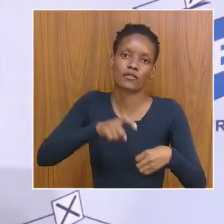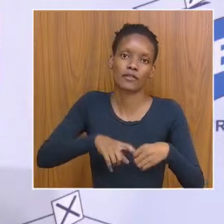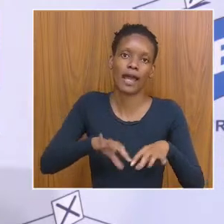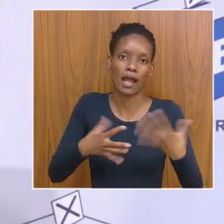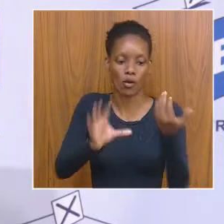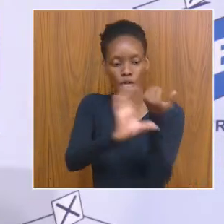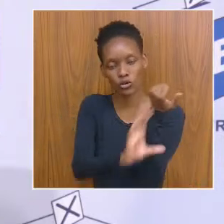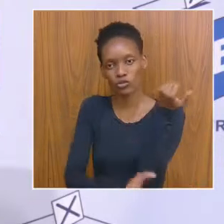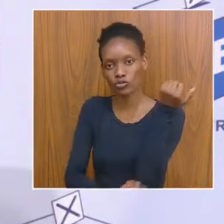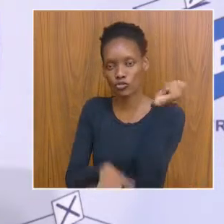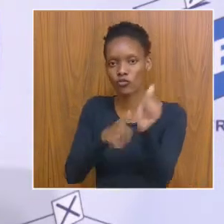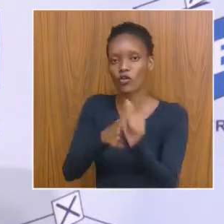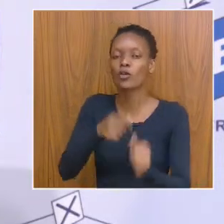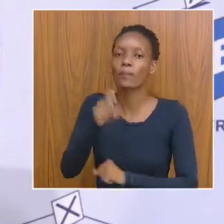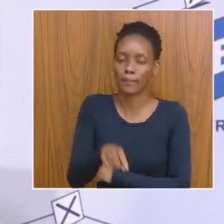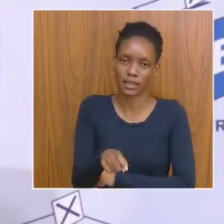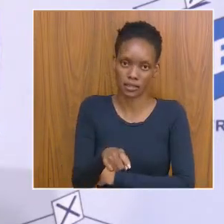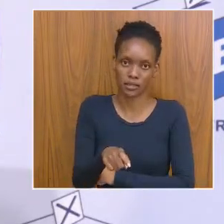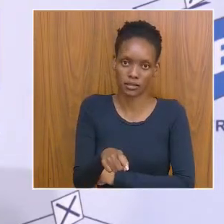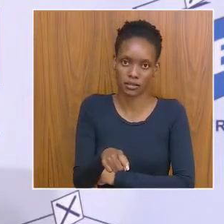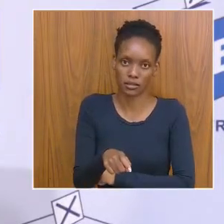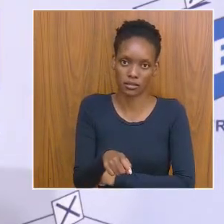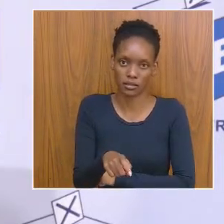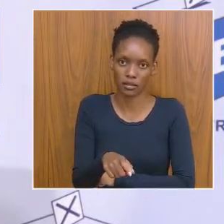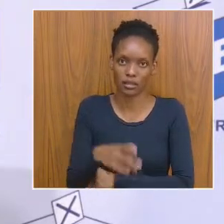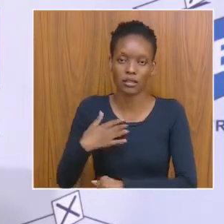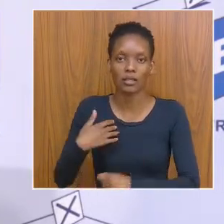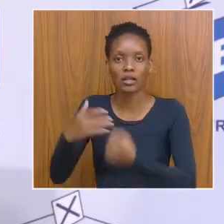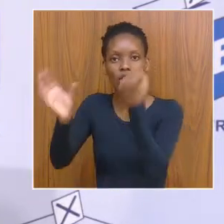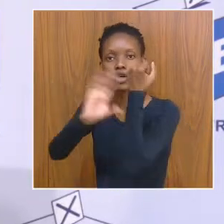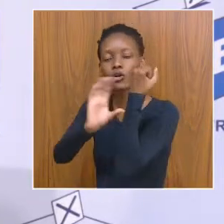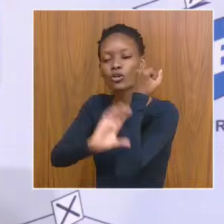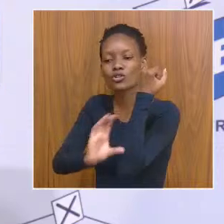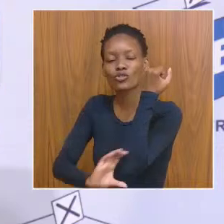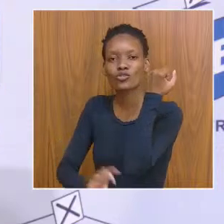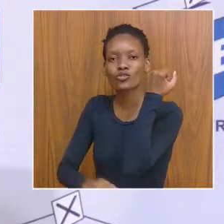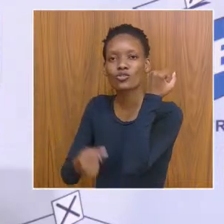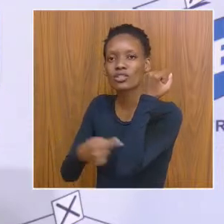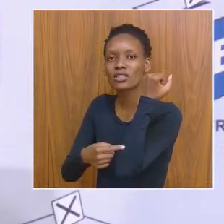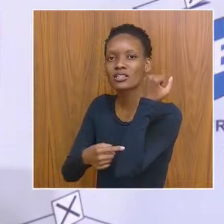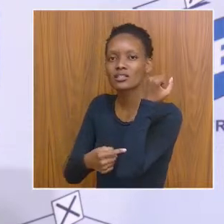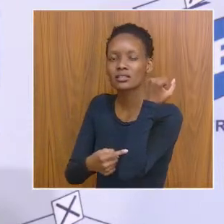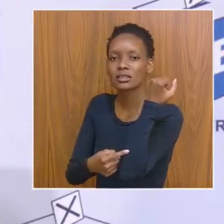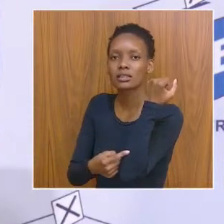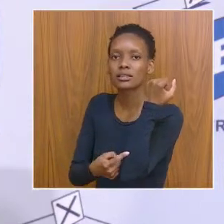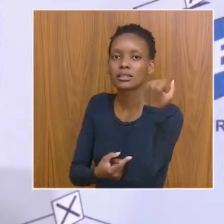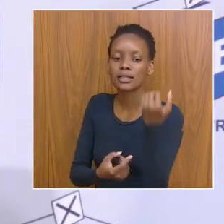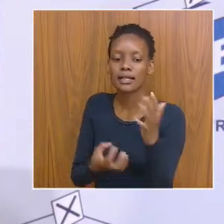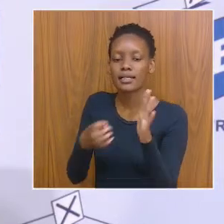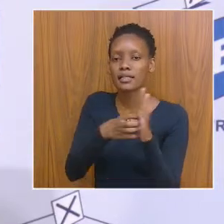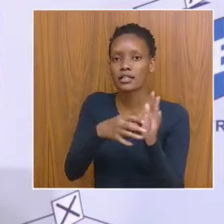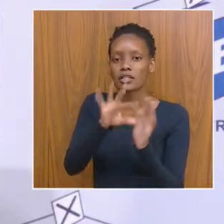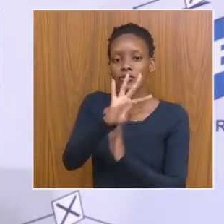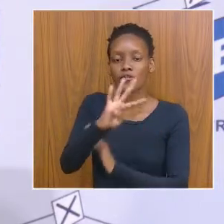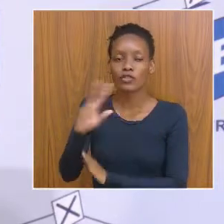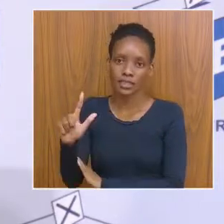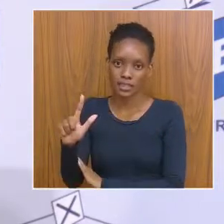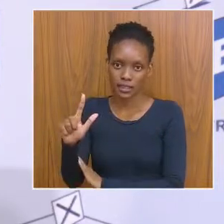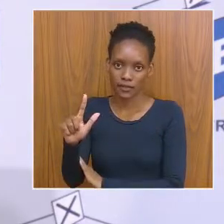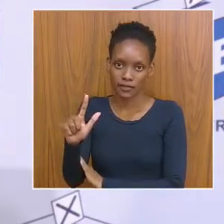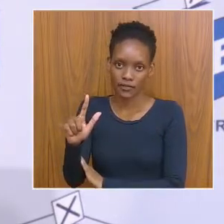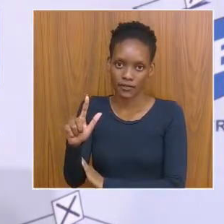Constitution. Nowhere does the Constitution deal with qualification except in Section 47 for